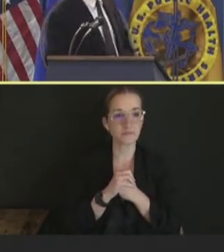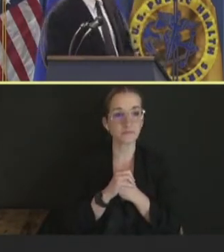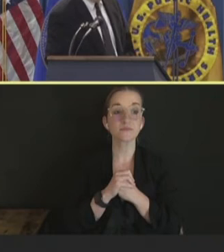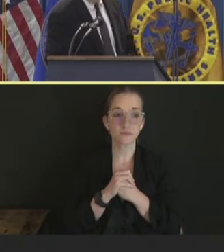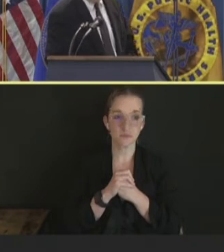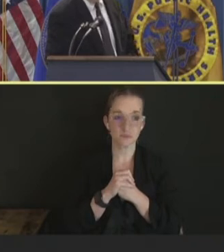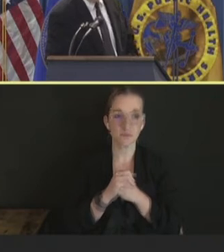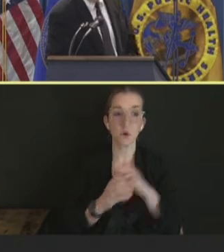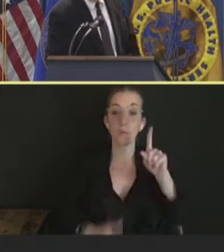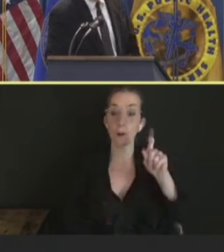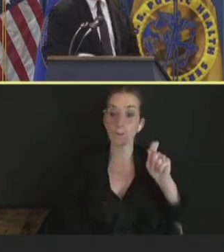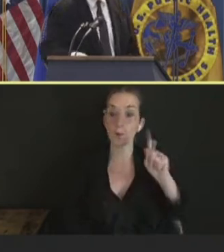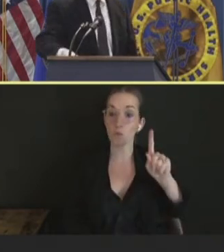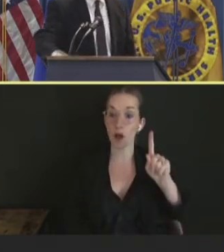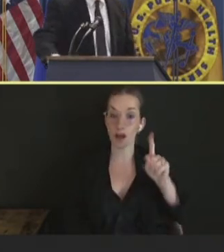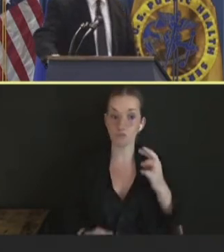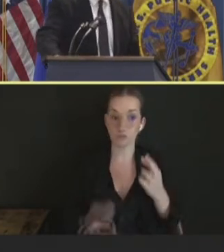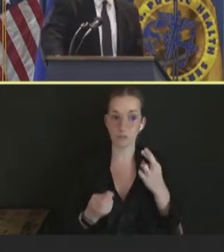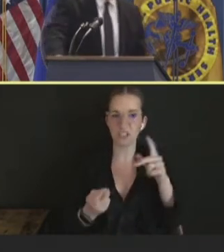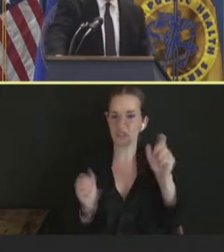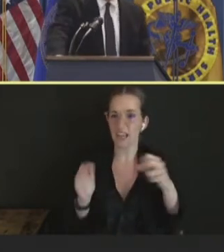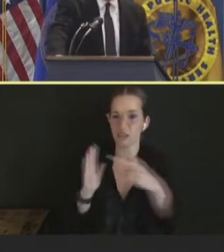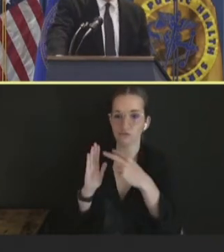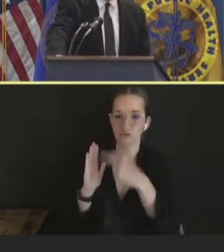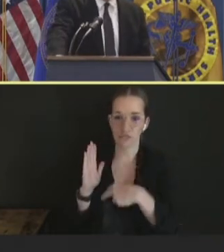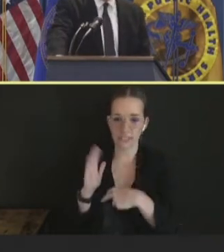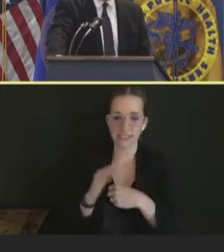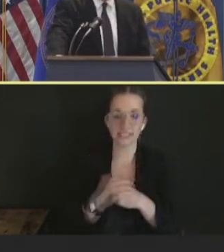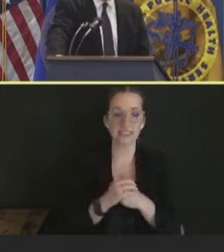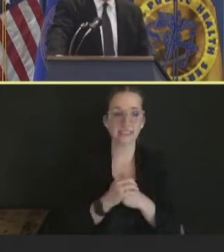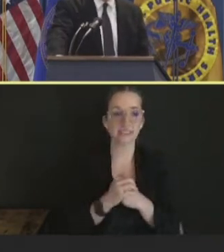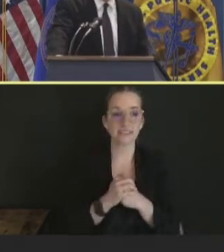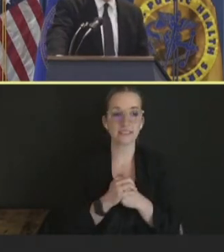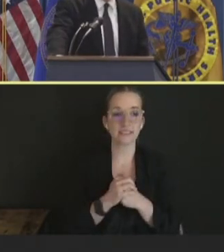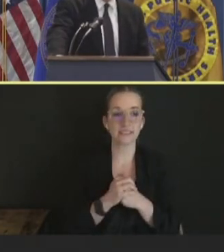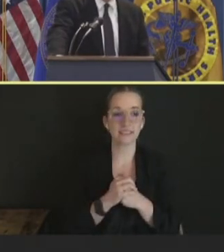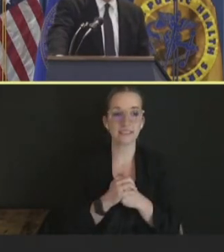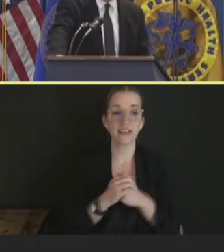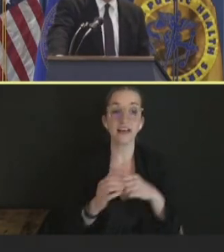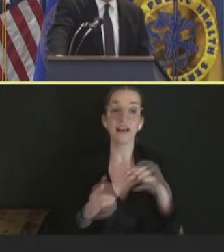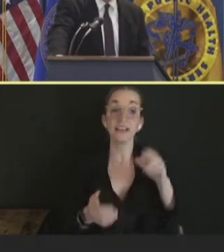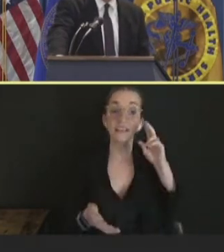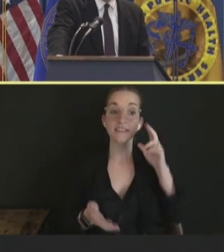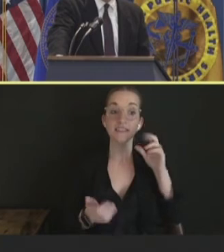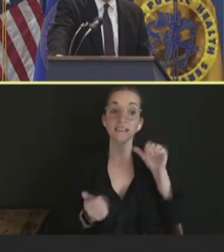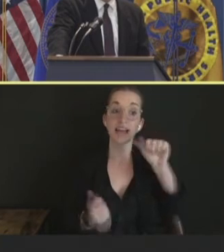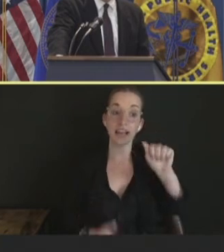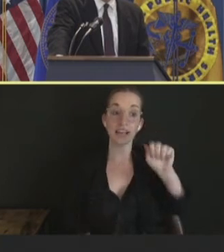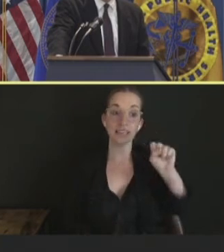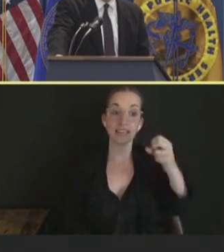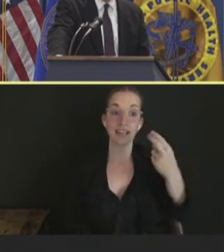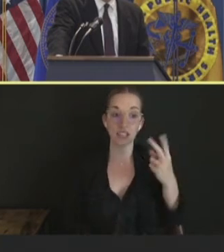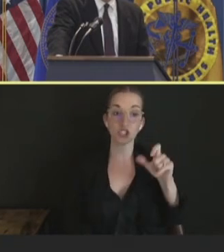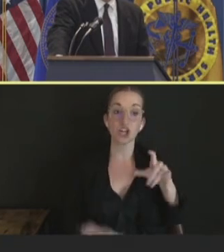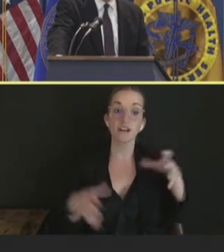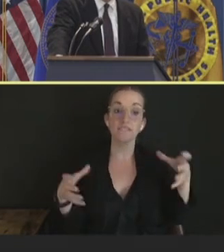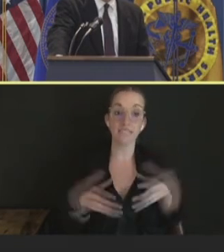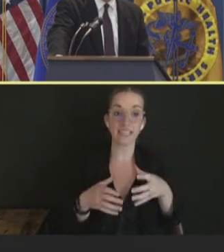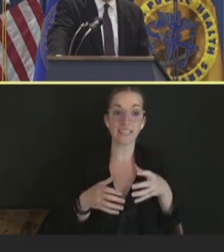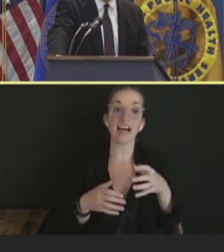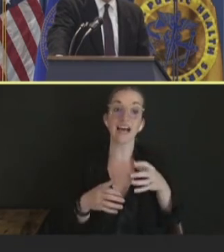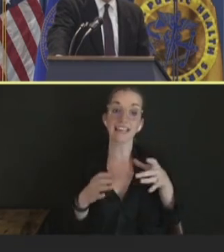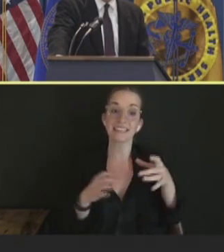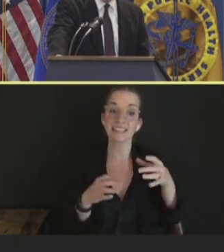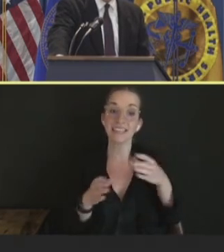Recommendation 1.1, you can read there, the Assistant Secretary of Health should convene an interagency work group to identify and